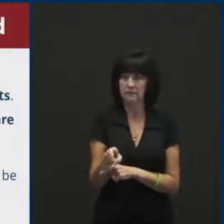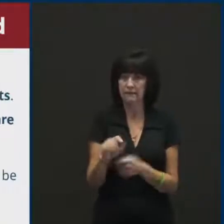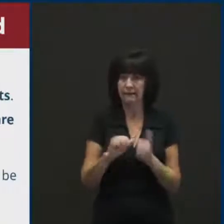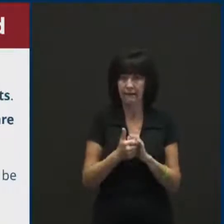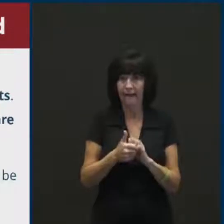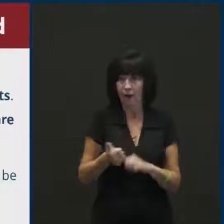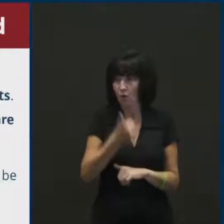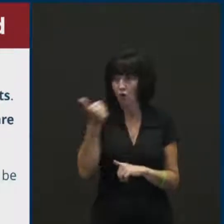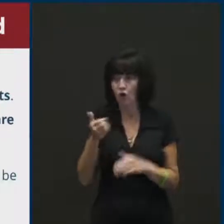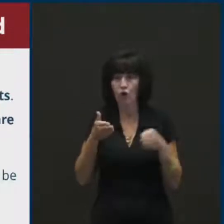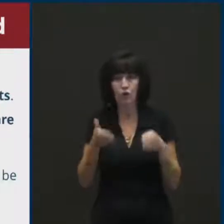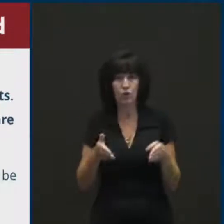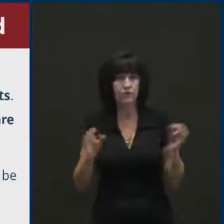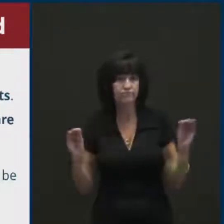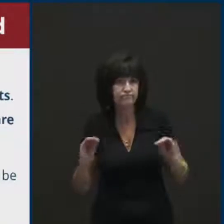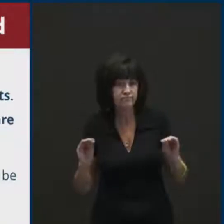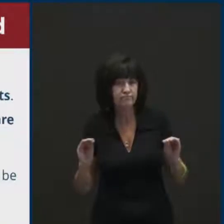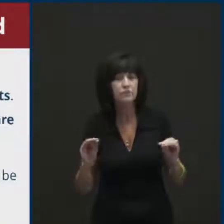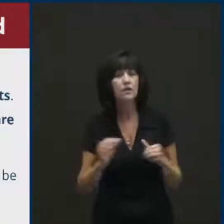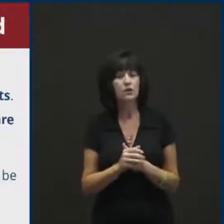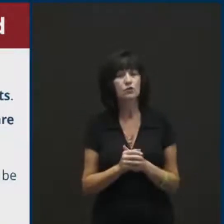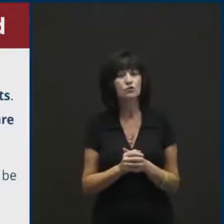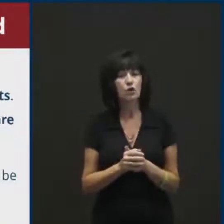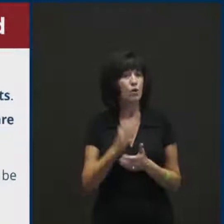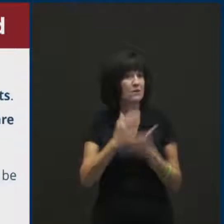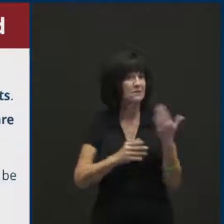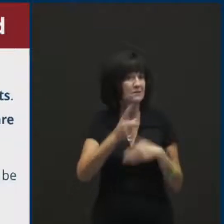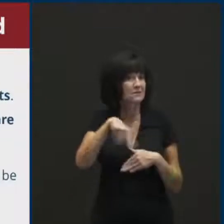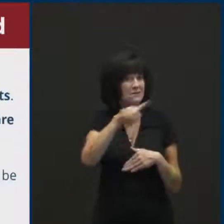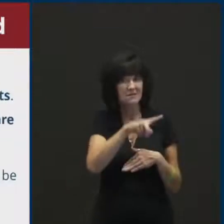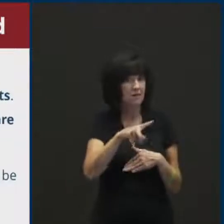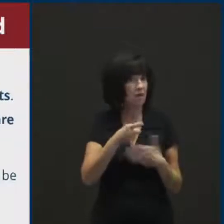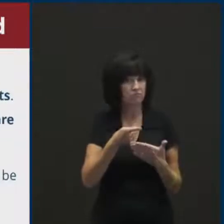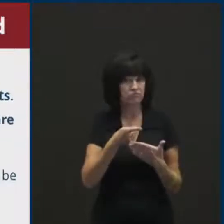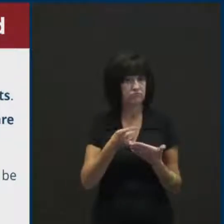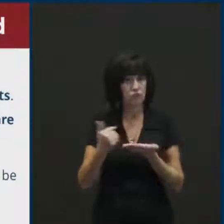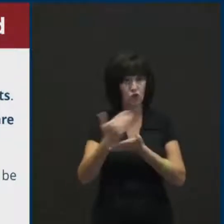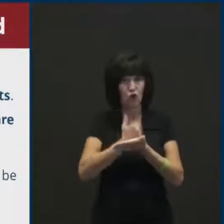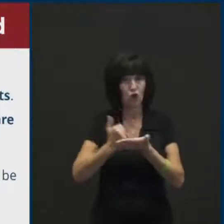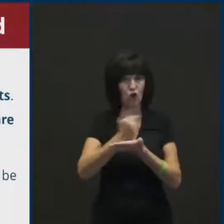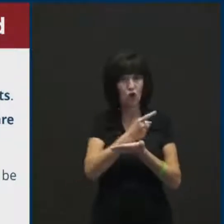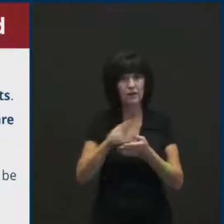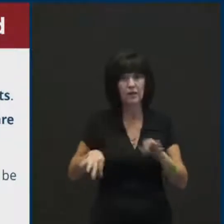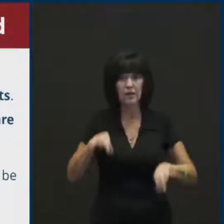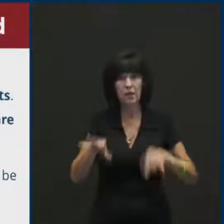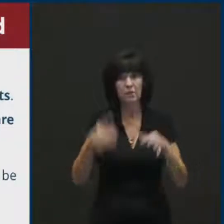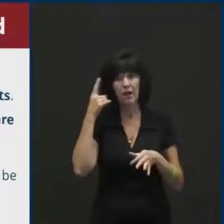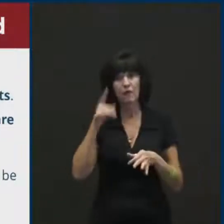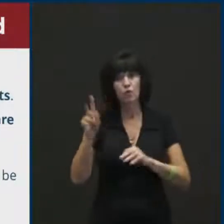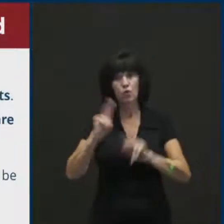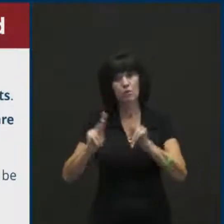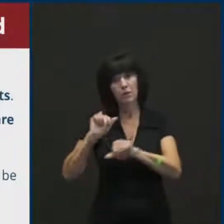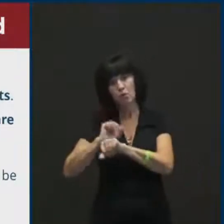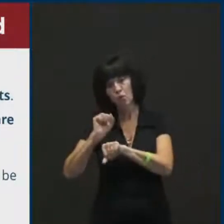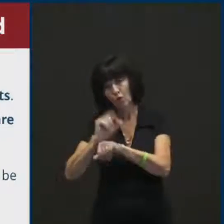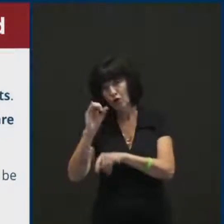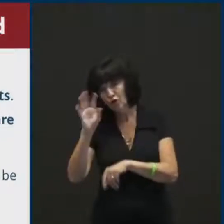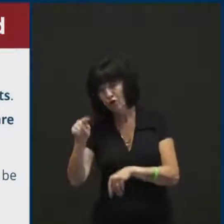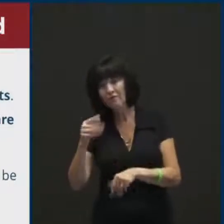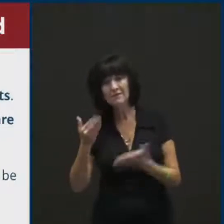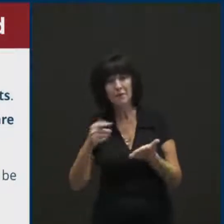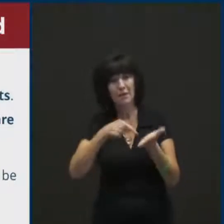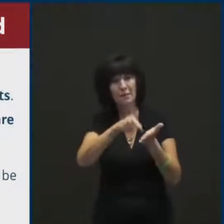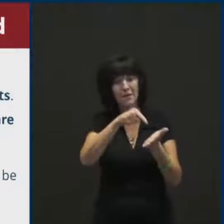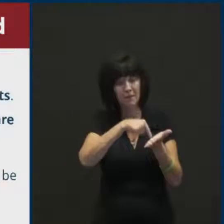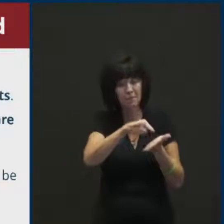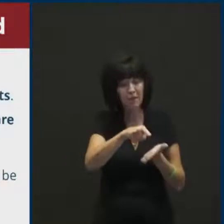for revenue that they hadn't received, or services that they aren't being compensated for, all kinds